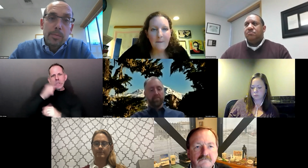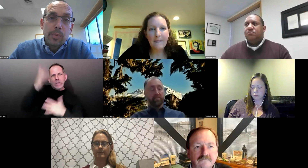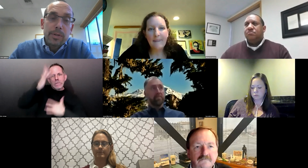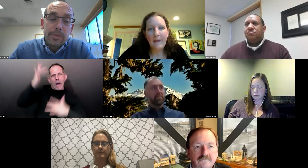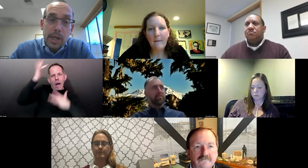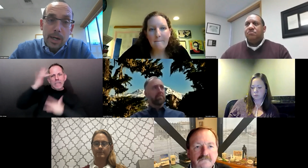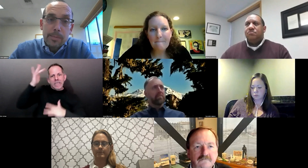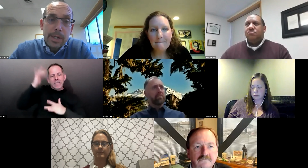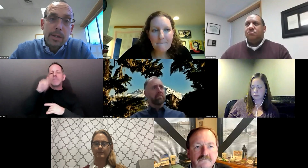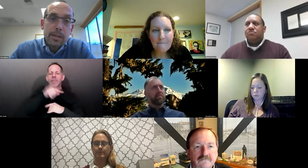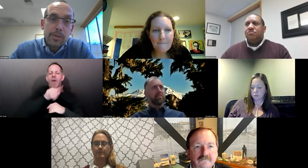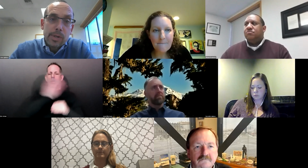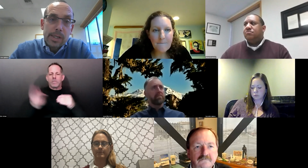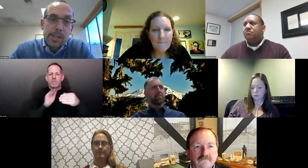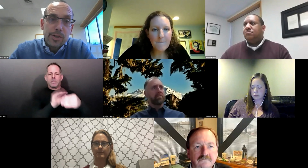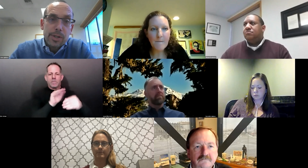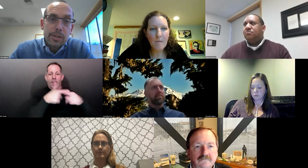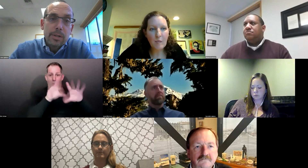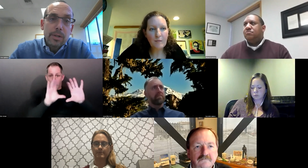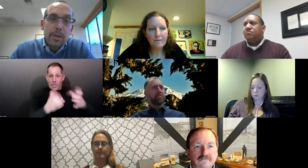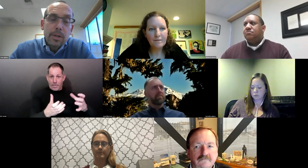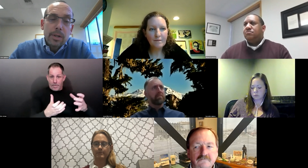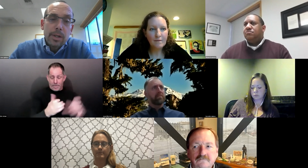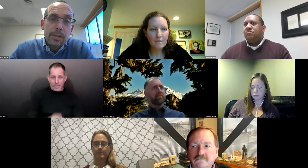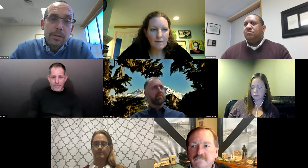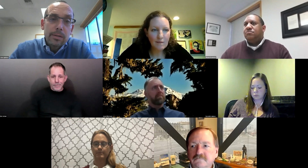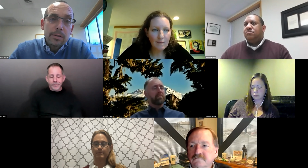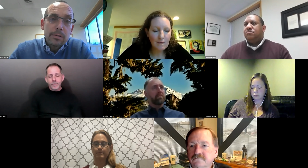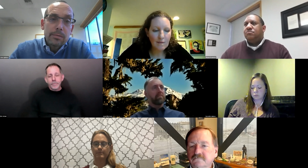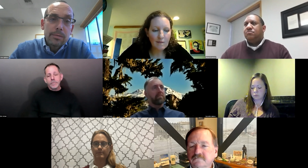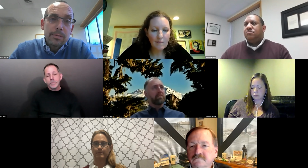speaks to the point of timing the transition